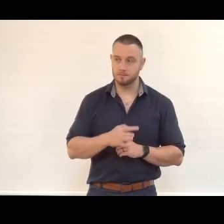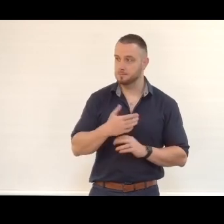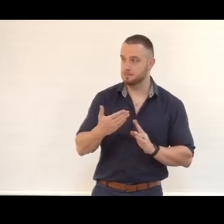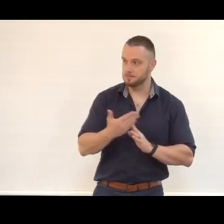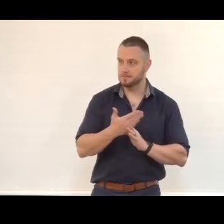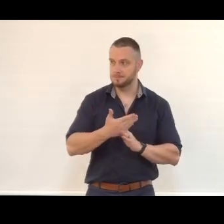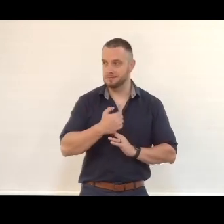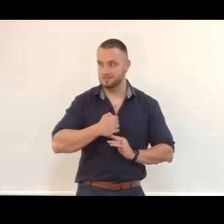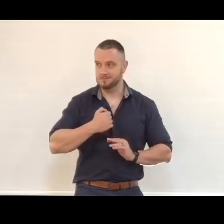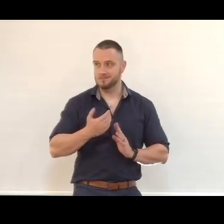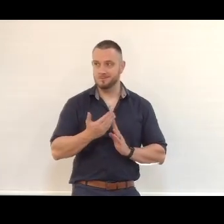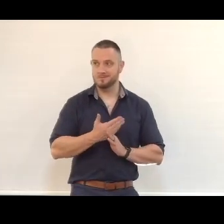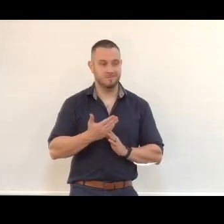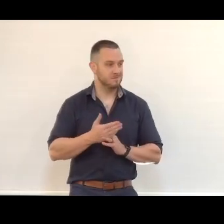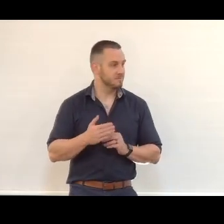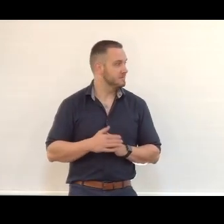So sorry.